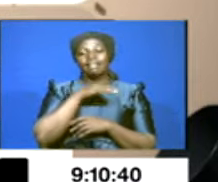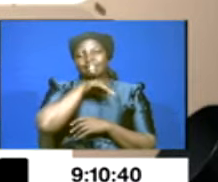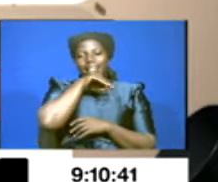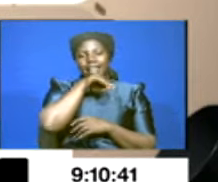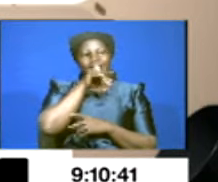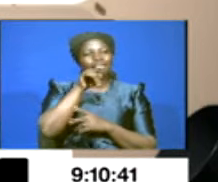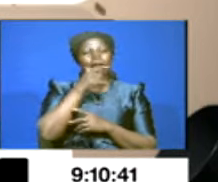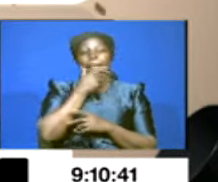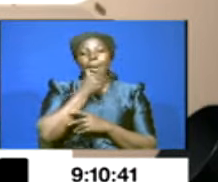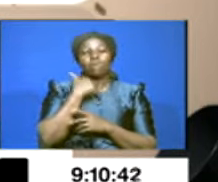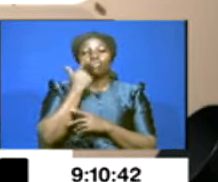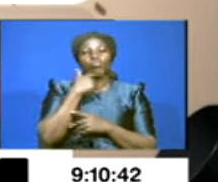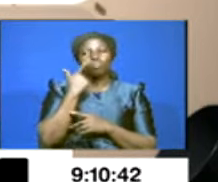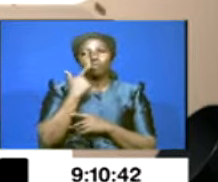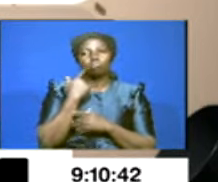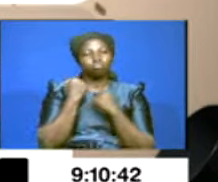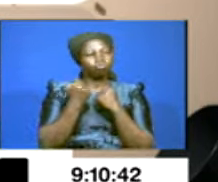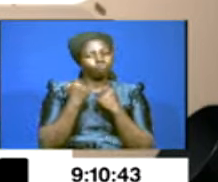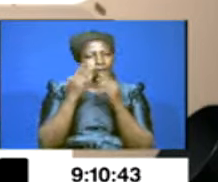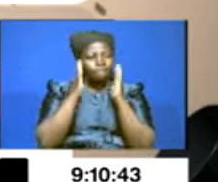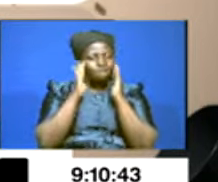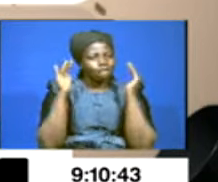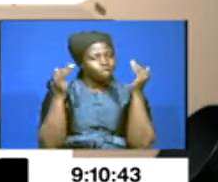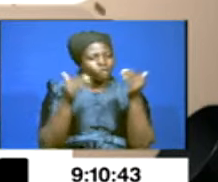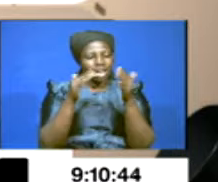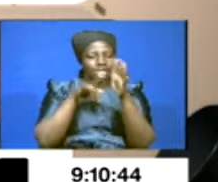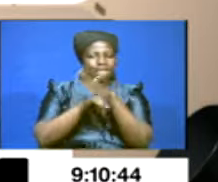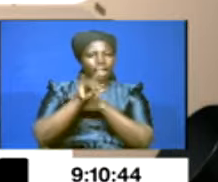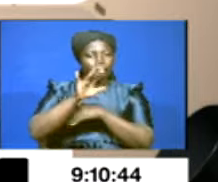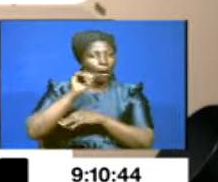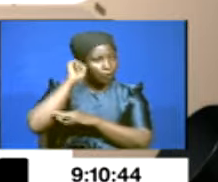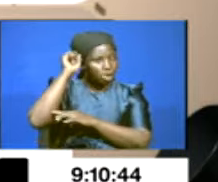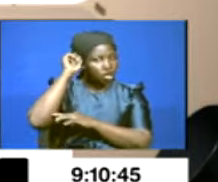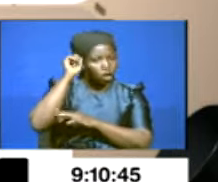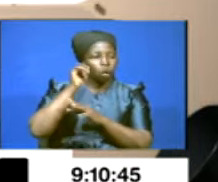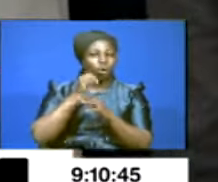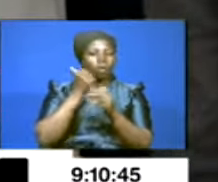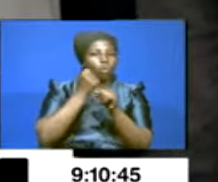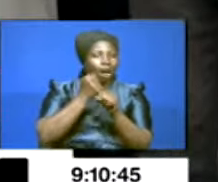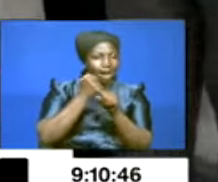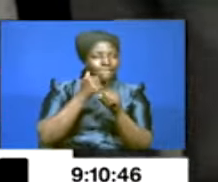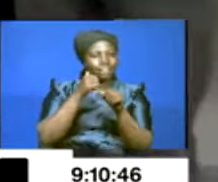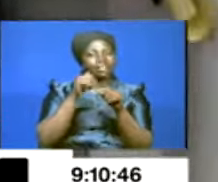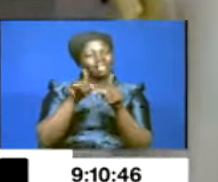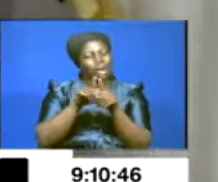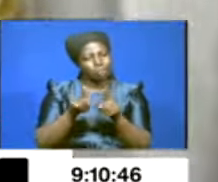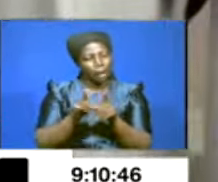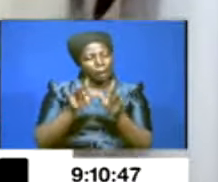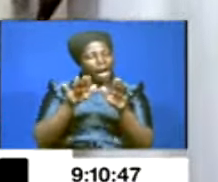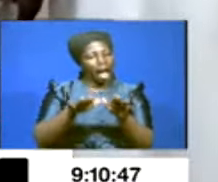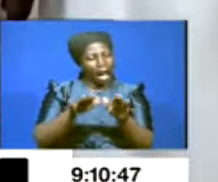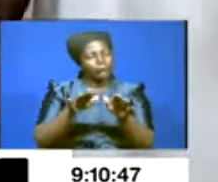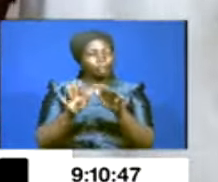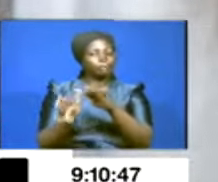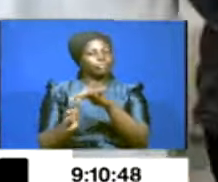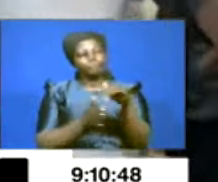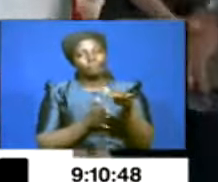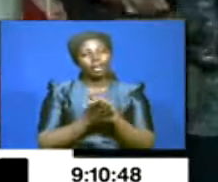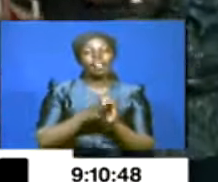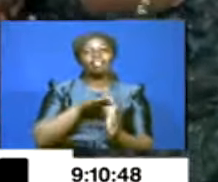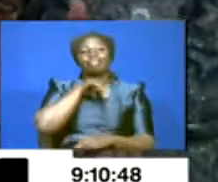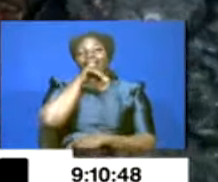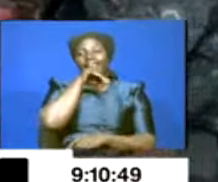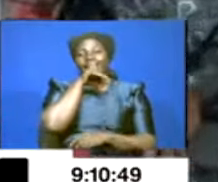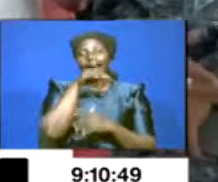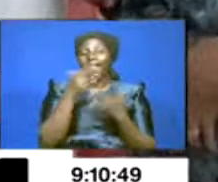convictions, courage and determination in his political journey, yet calm. Odinga, who is in